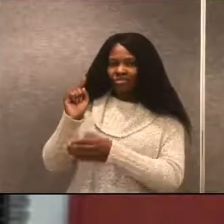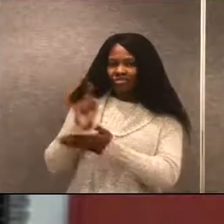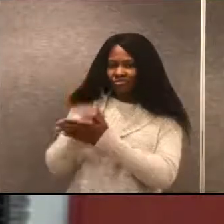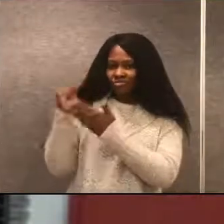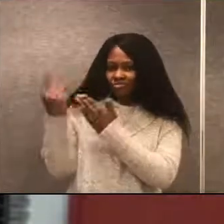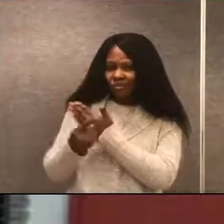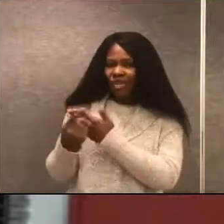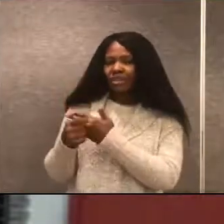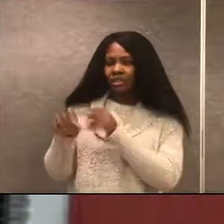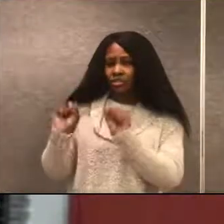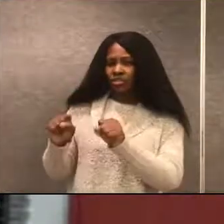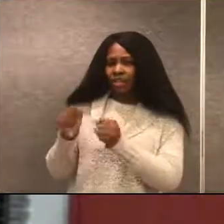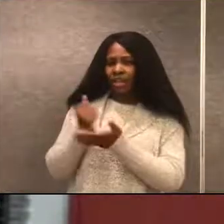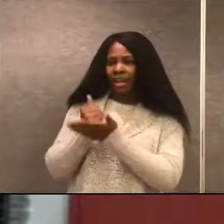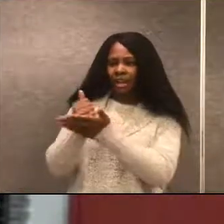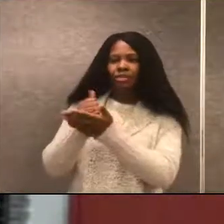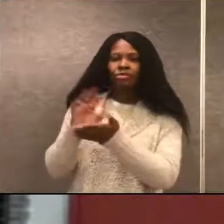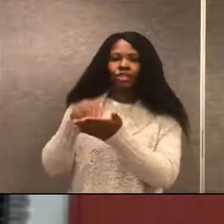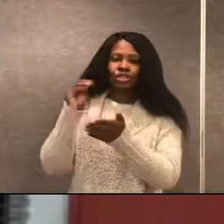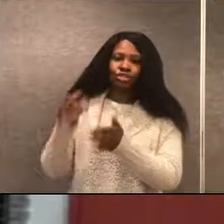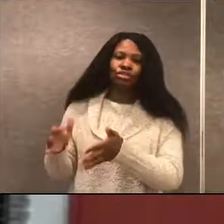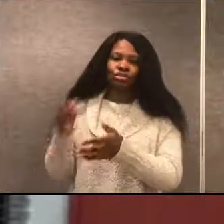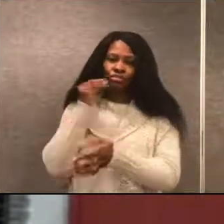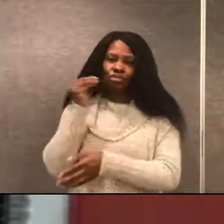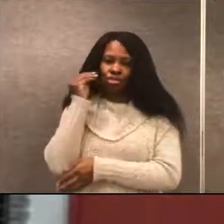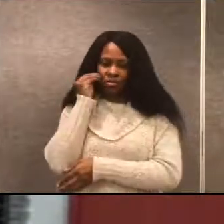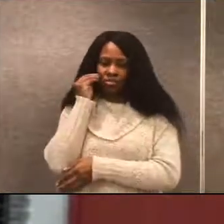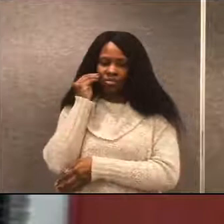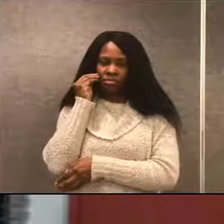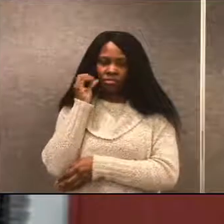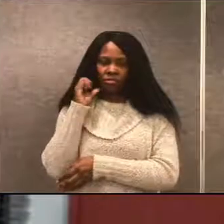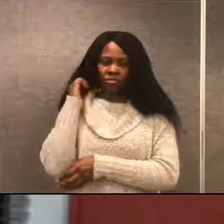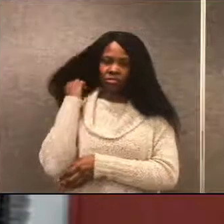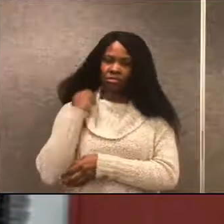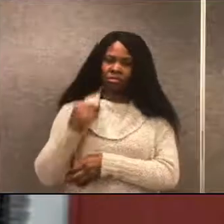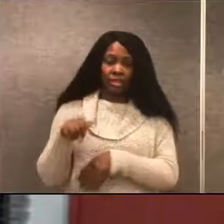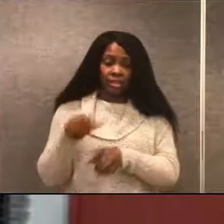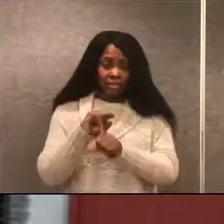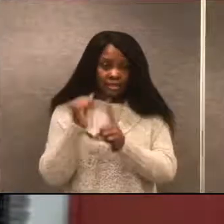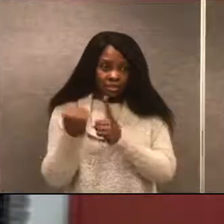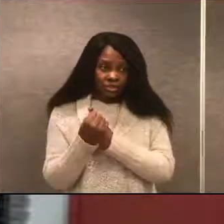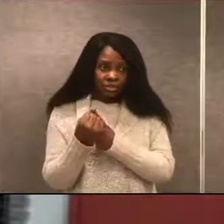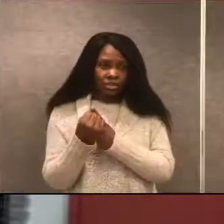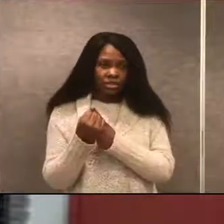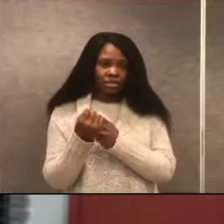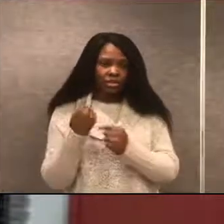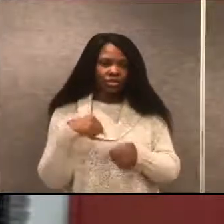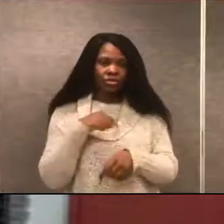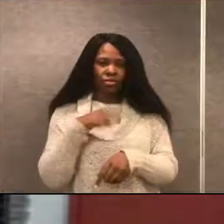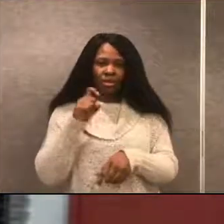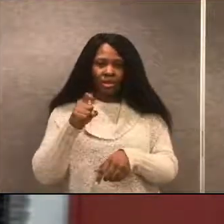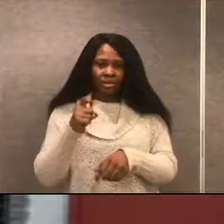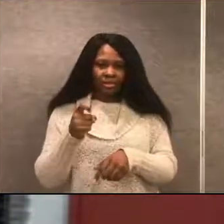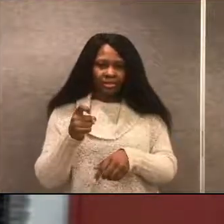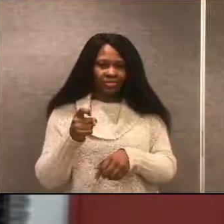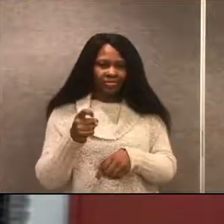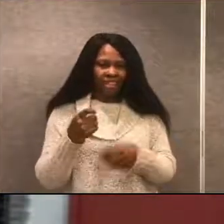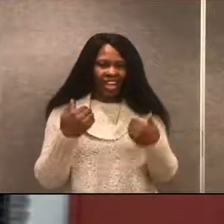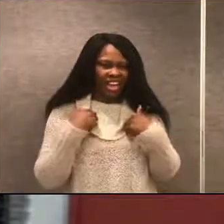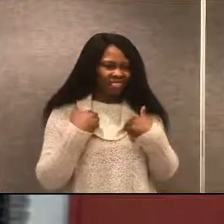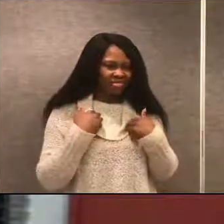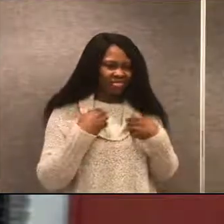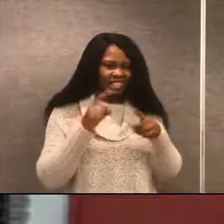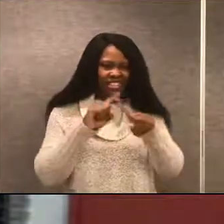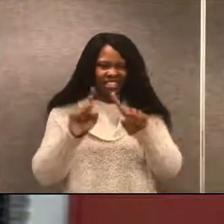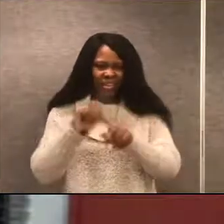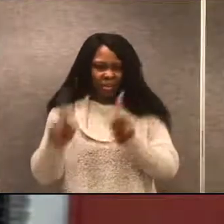at home with that process. This is definitely a situation where we have to pull from all different avenues, and